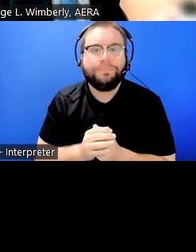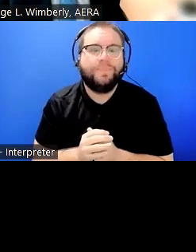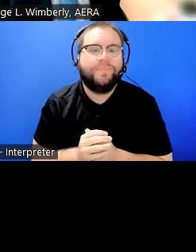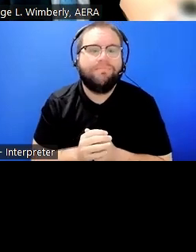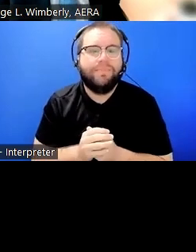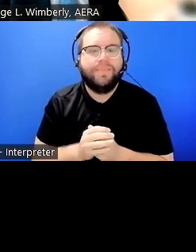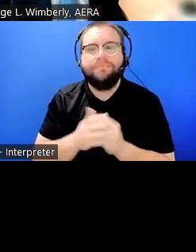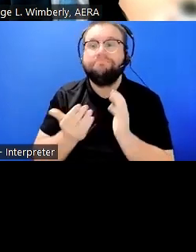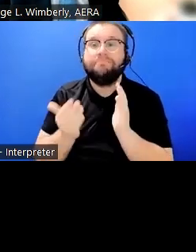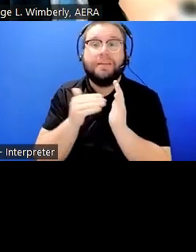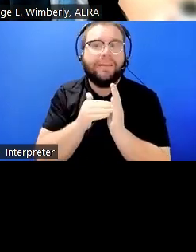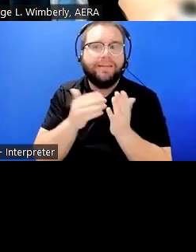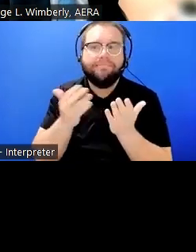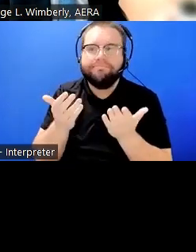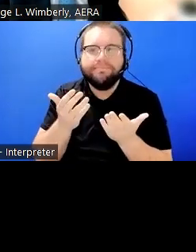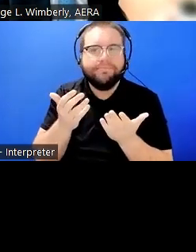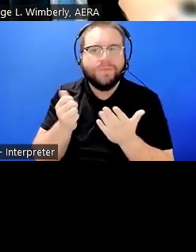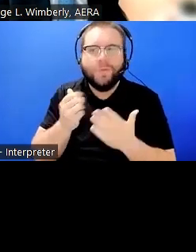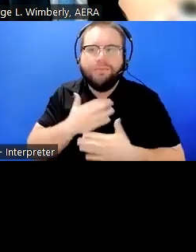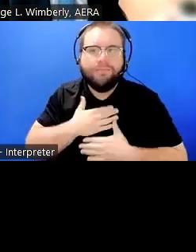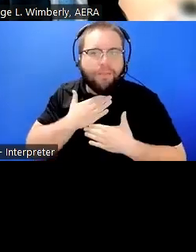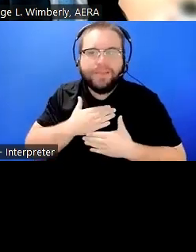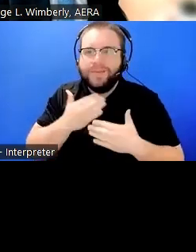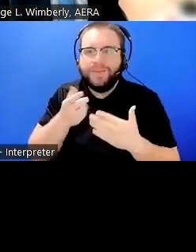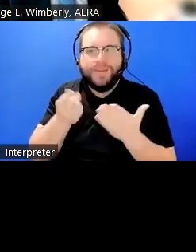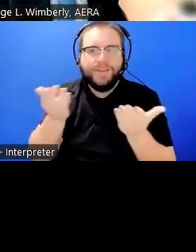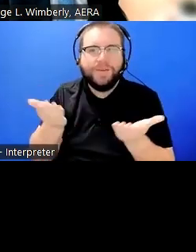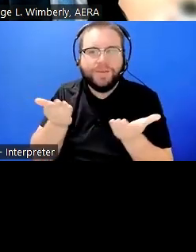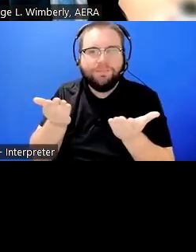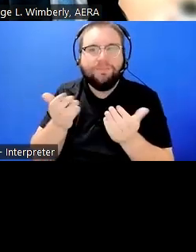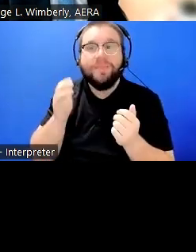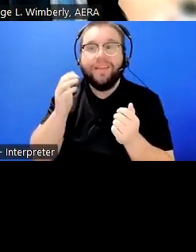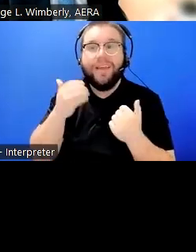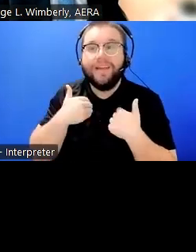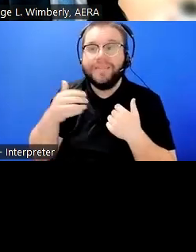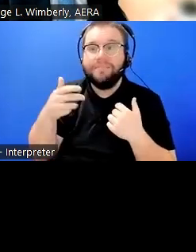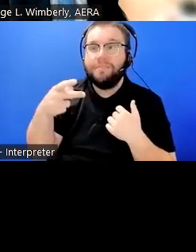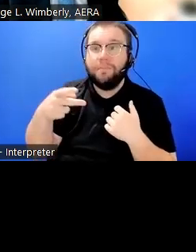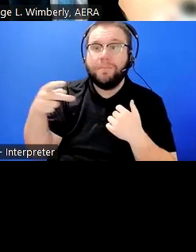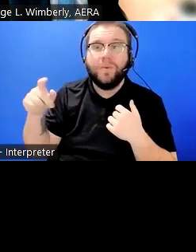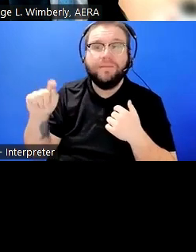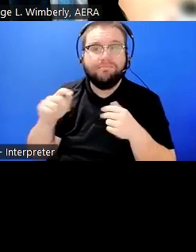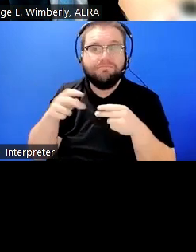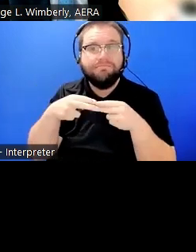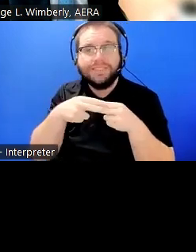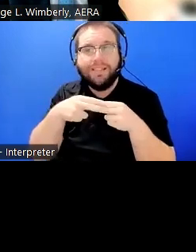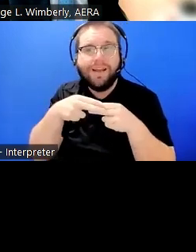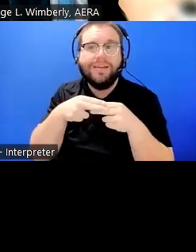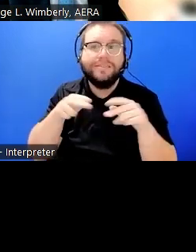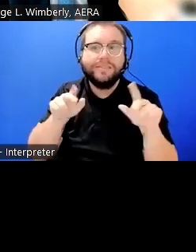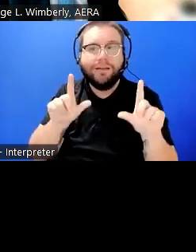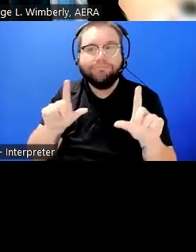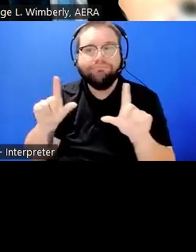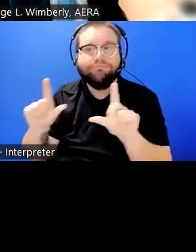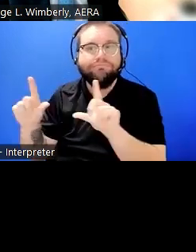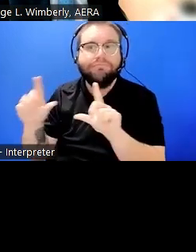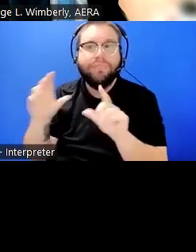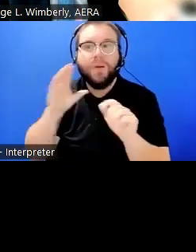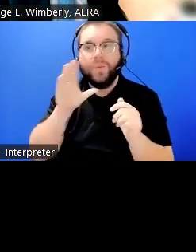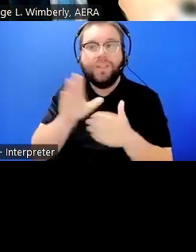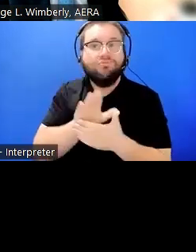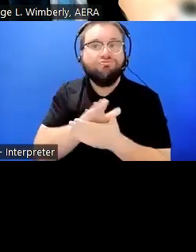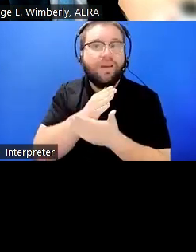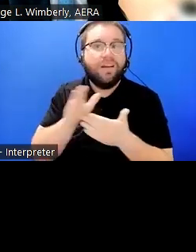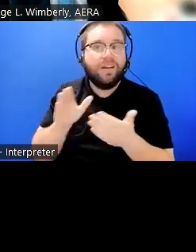So again, I'm glad that you're here. So I have some PowerPoint slides I'm going to share with you here today. And these slides too will also be available